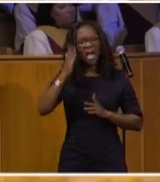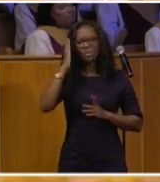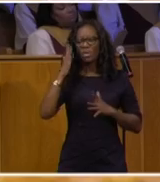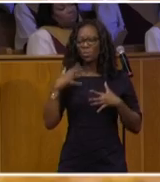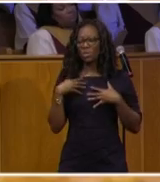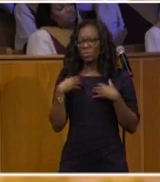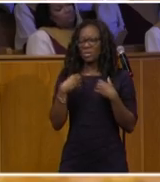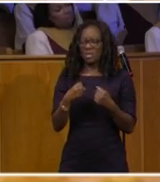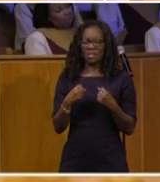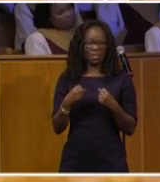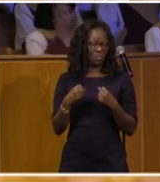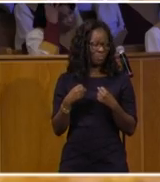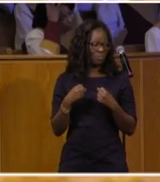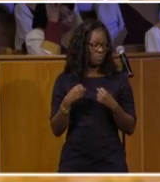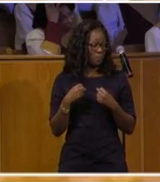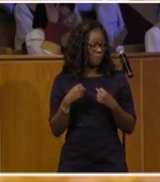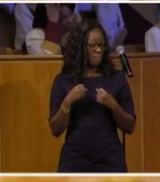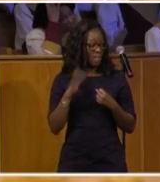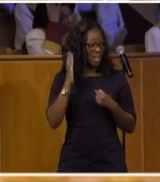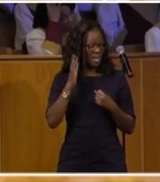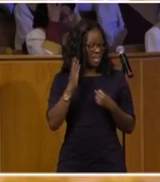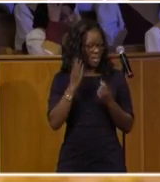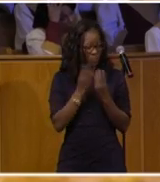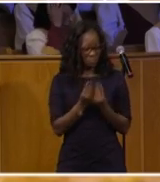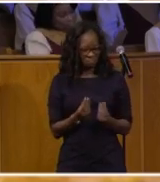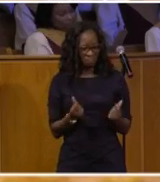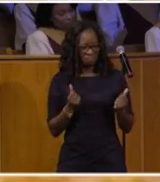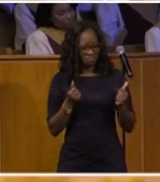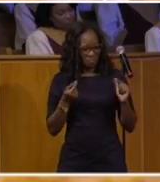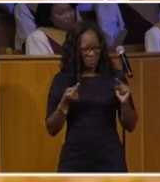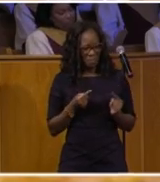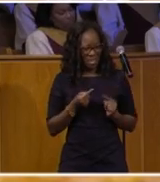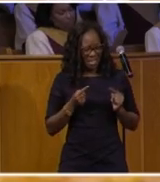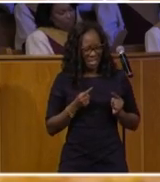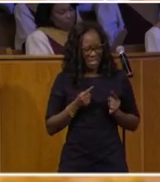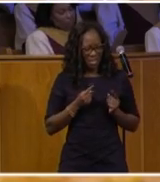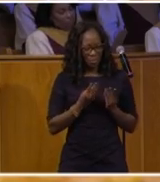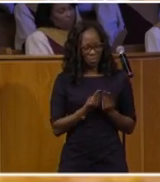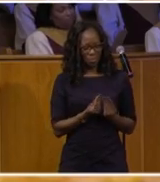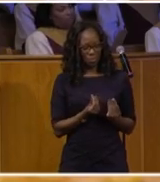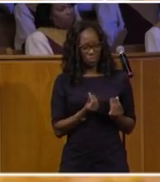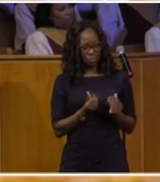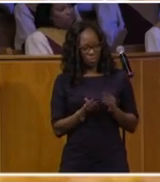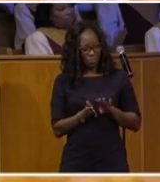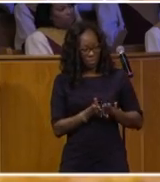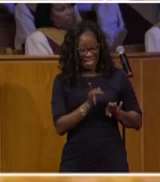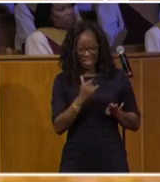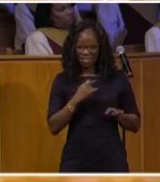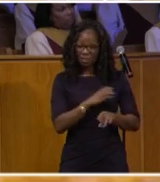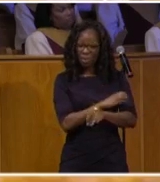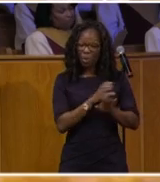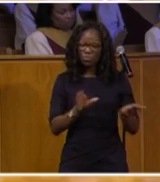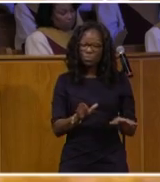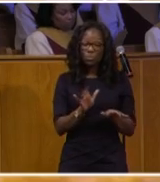heal. I know He'll take away the pain. He has the power.